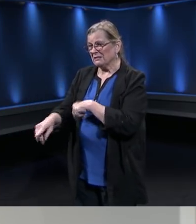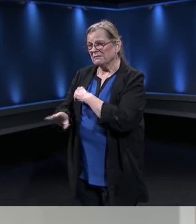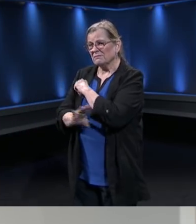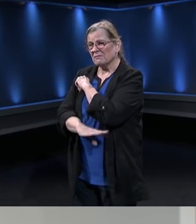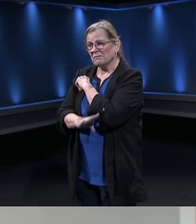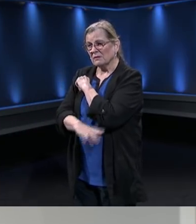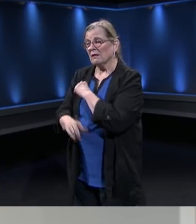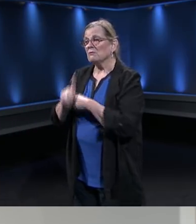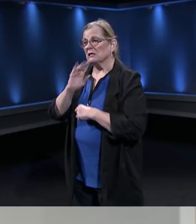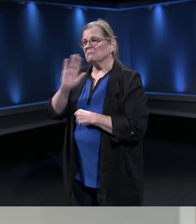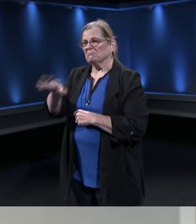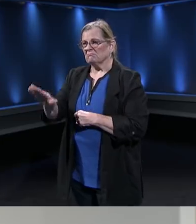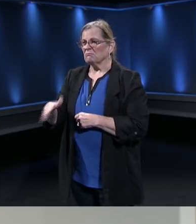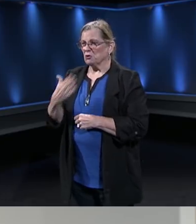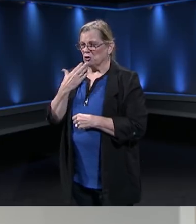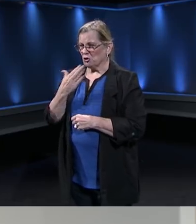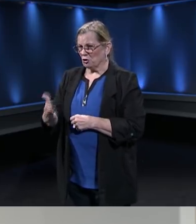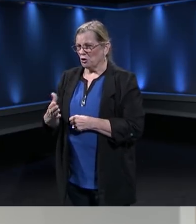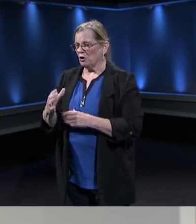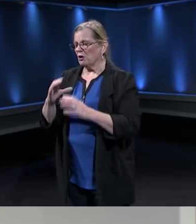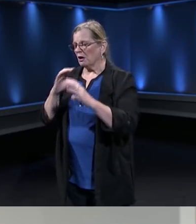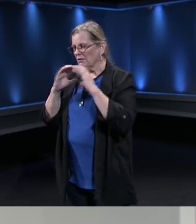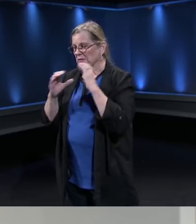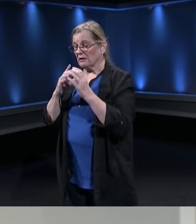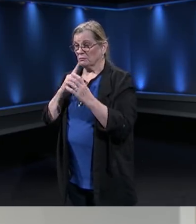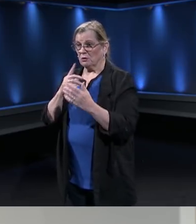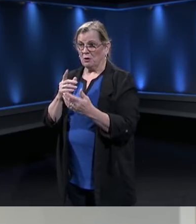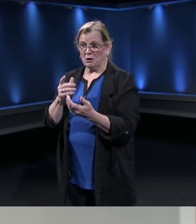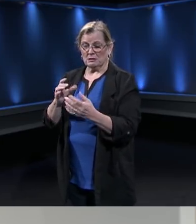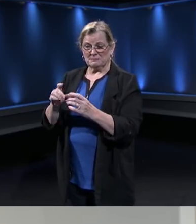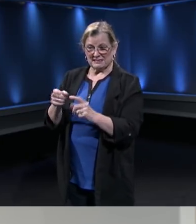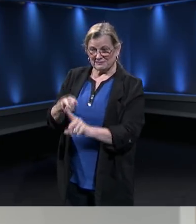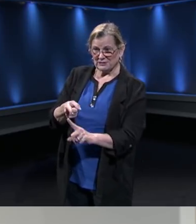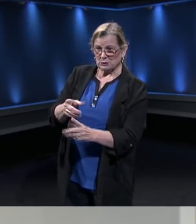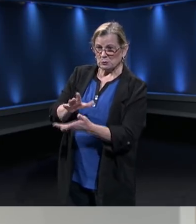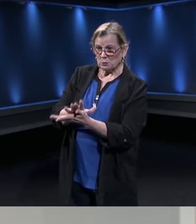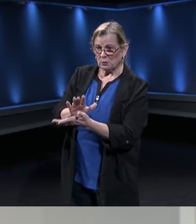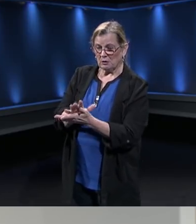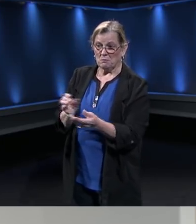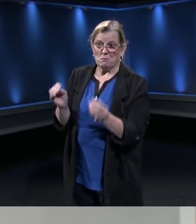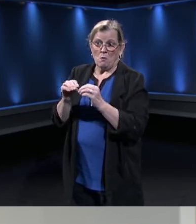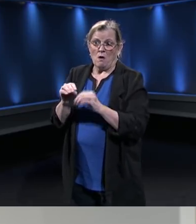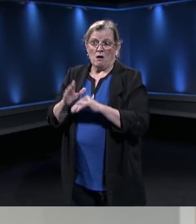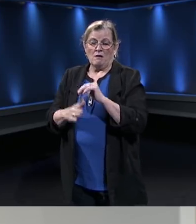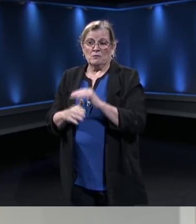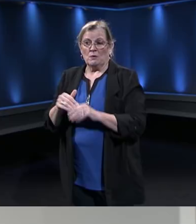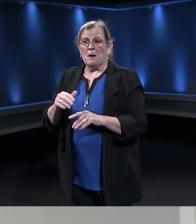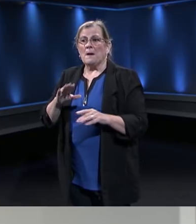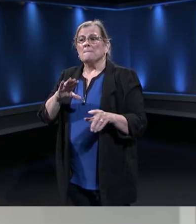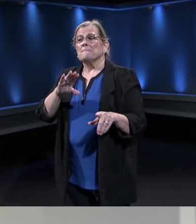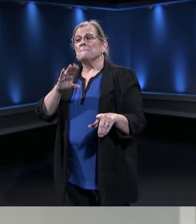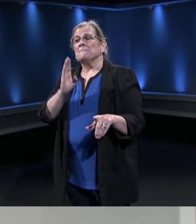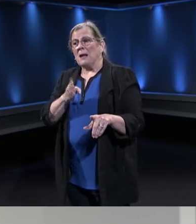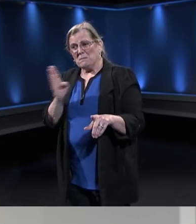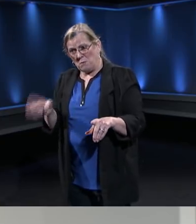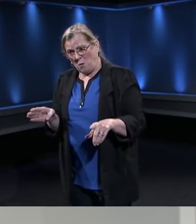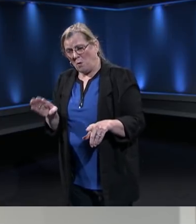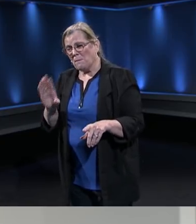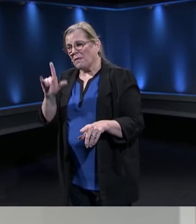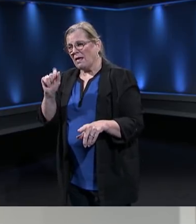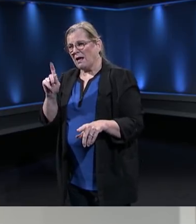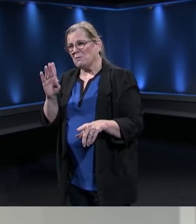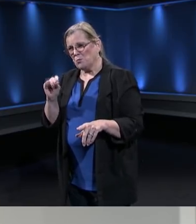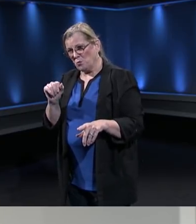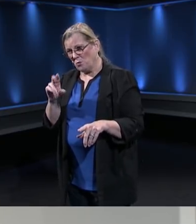school. Many of our teachers are more familiar and more comfortable using Blackboard Collaborate Ultra and have for many